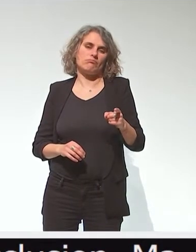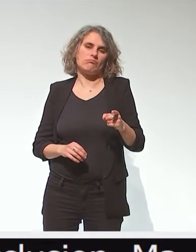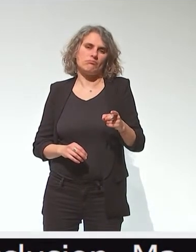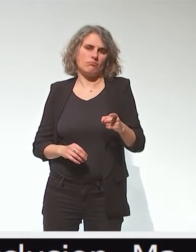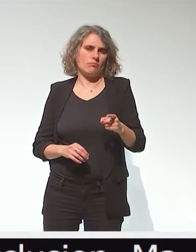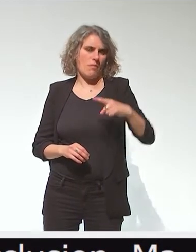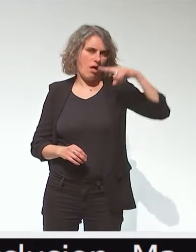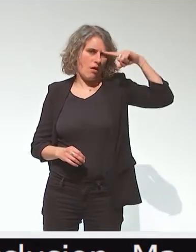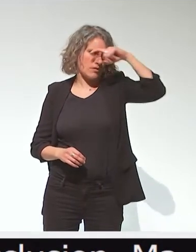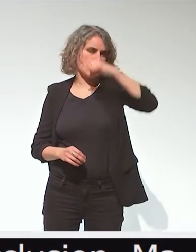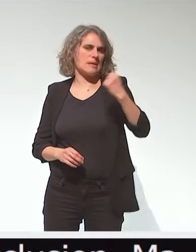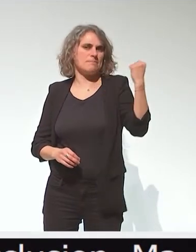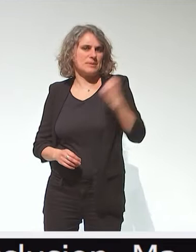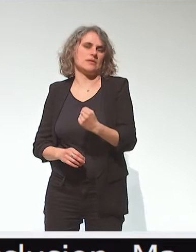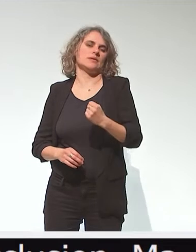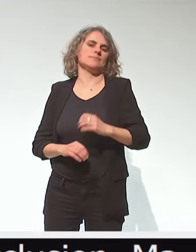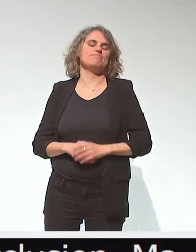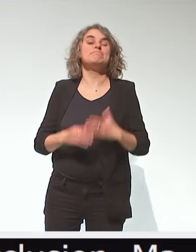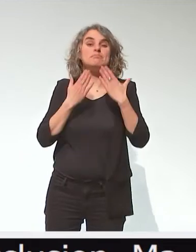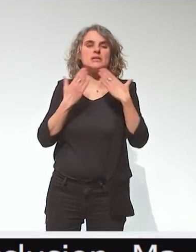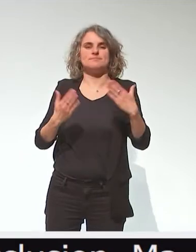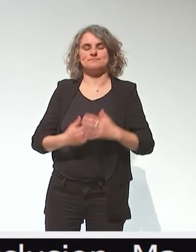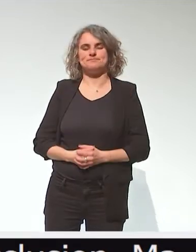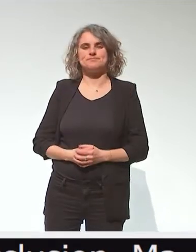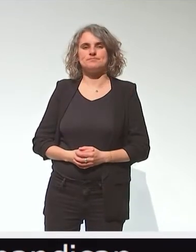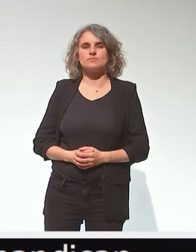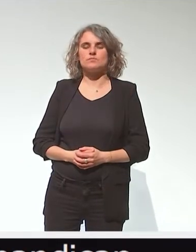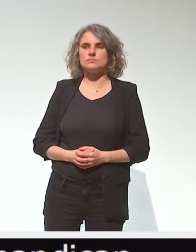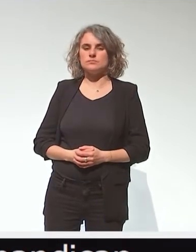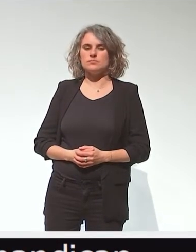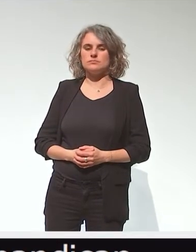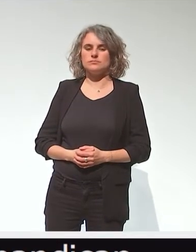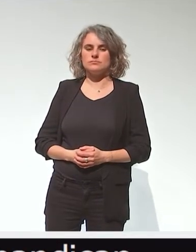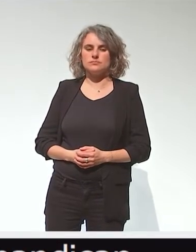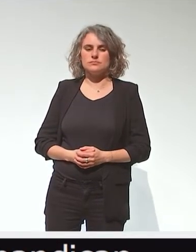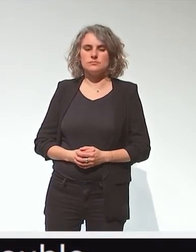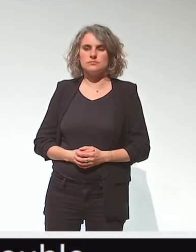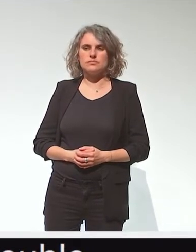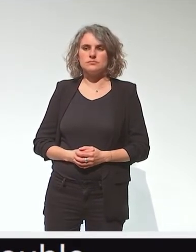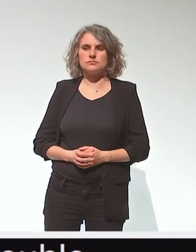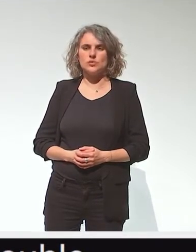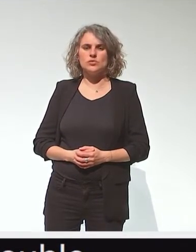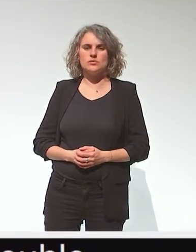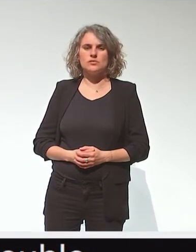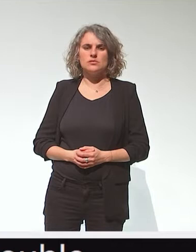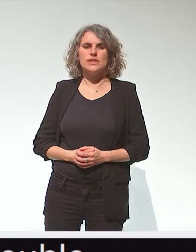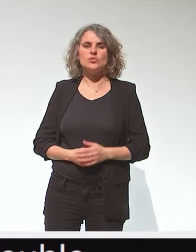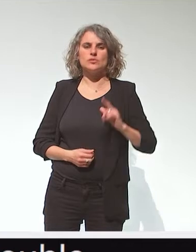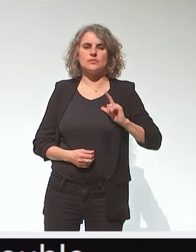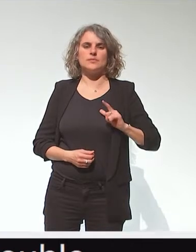disabled, part of that population, and therefore see a twofold problem of visibility. Thanks very much. Okay, let's go over to Latvia